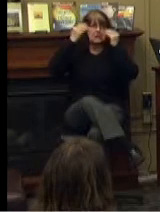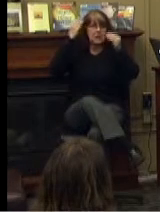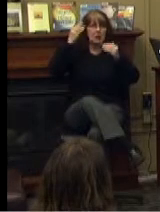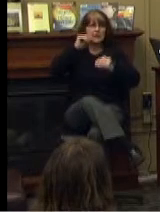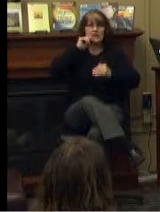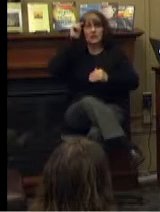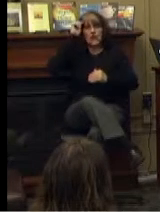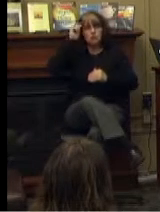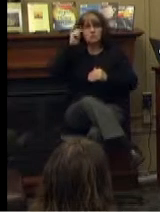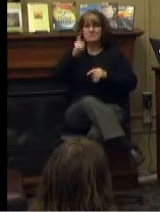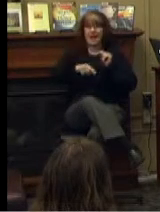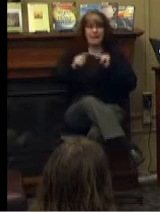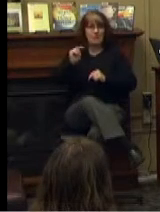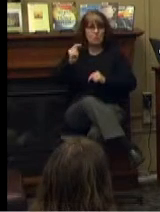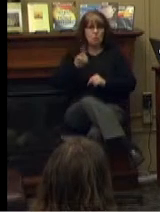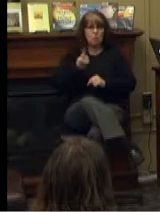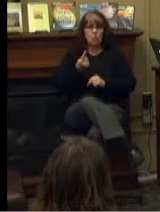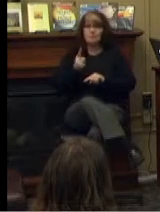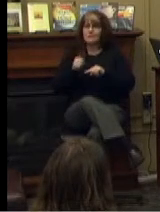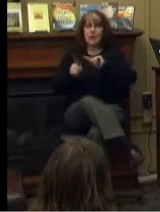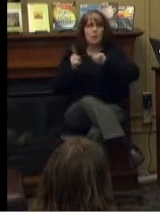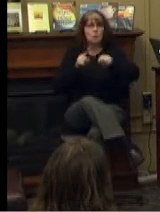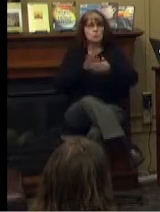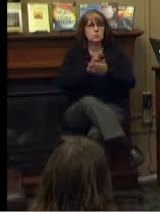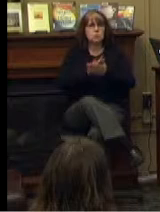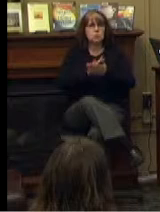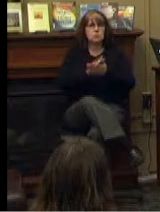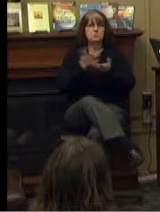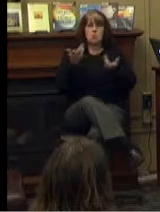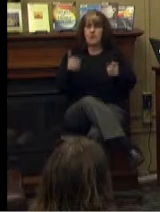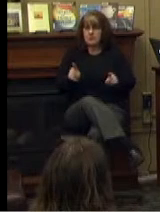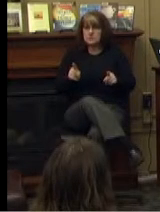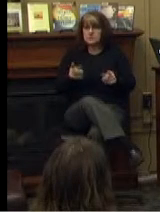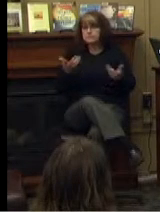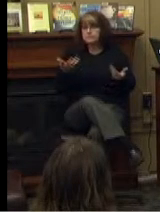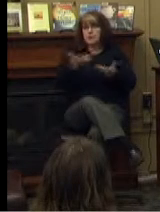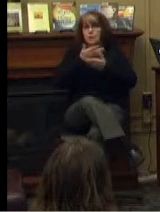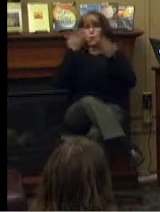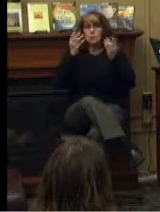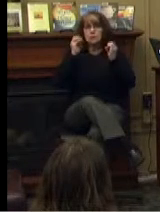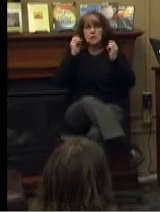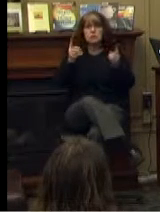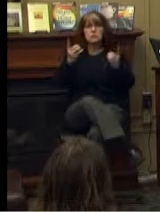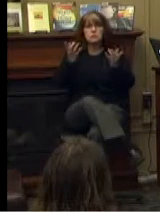go to school. So what happens? They do not get access to education.